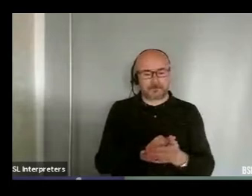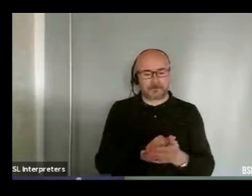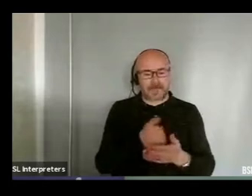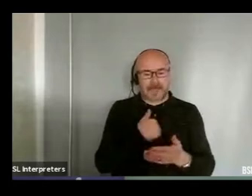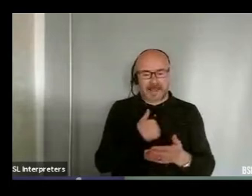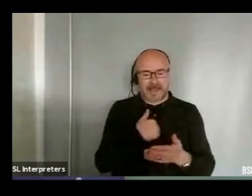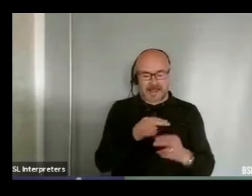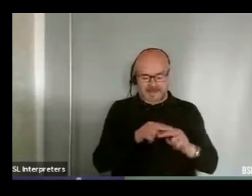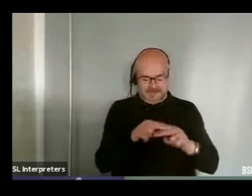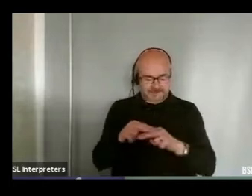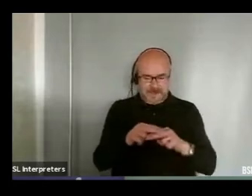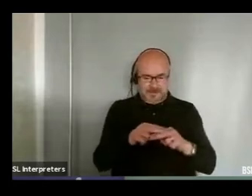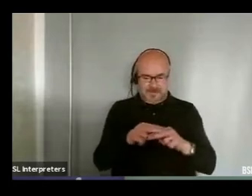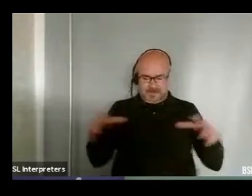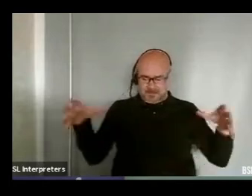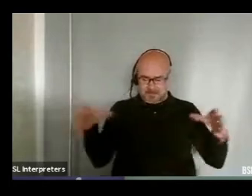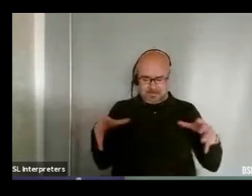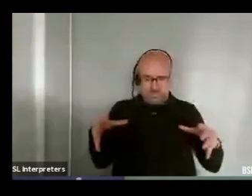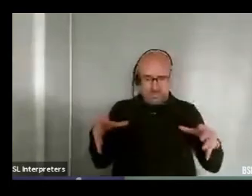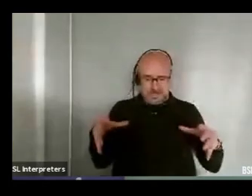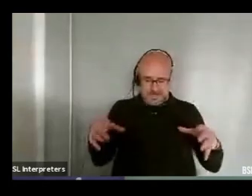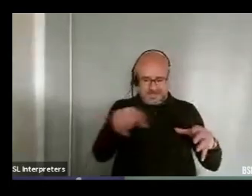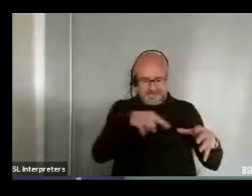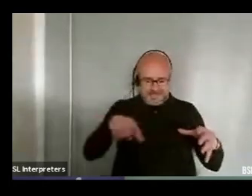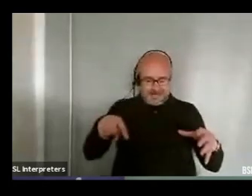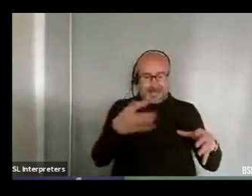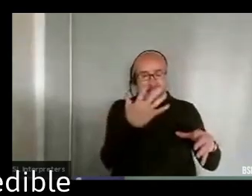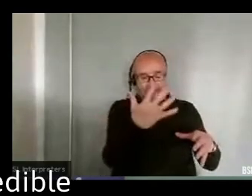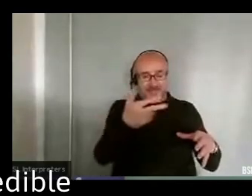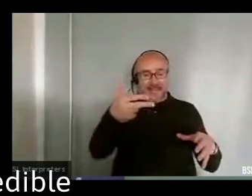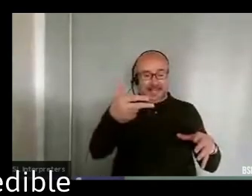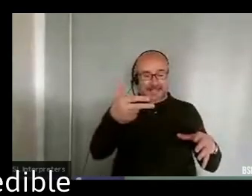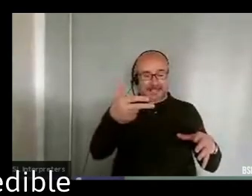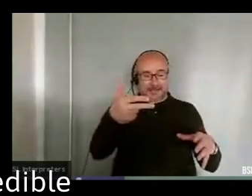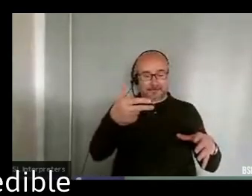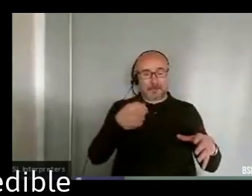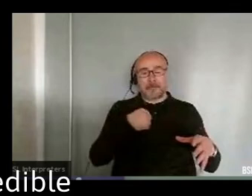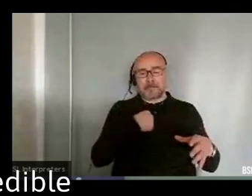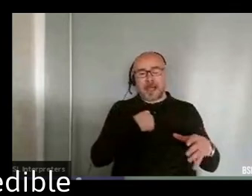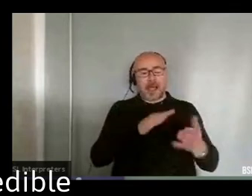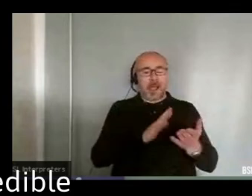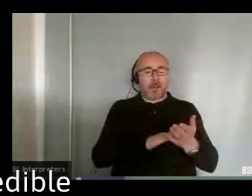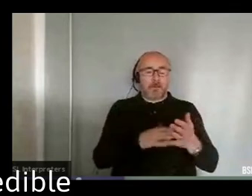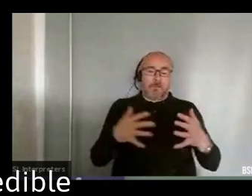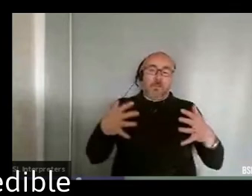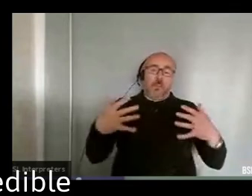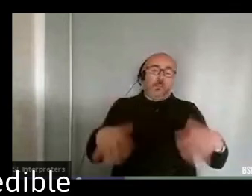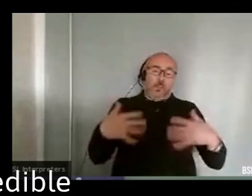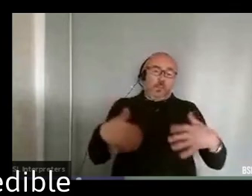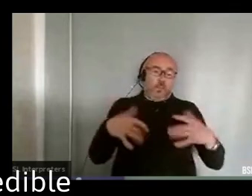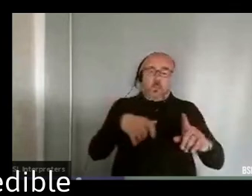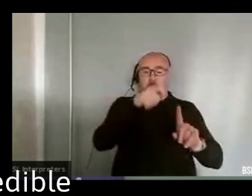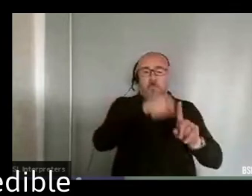us in our immediate family, big Irish family, as you can imagine. But my mother was the most incredible person,